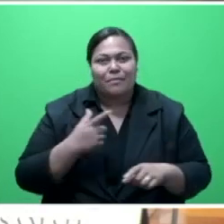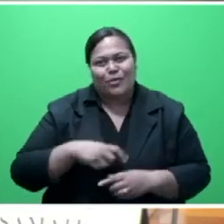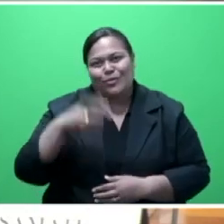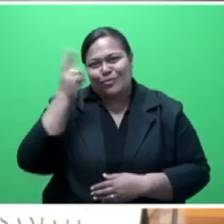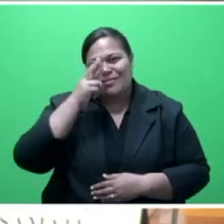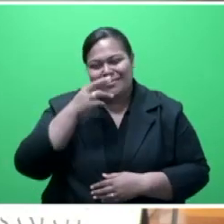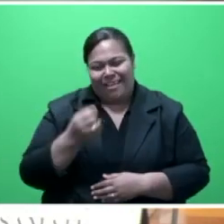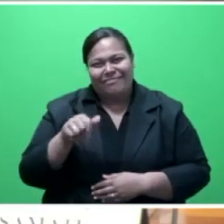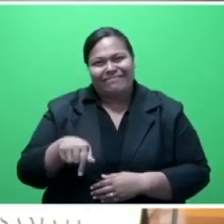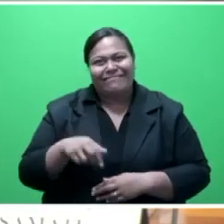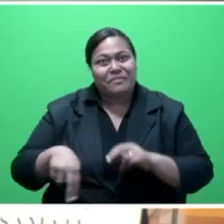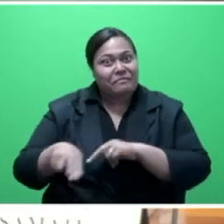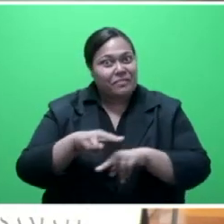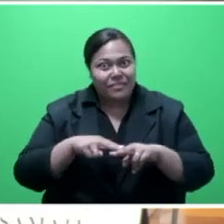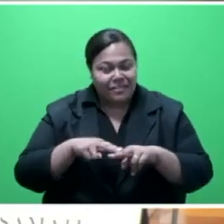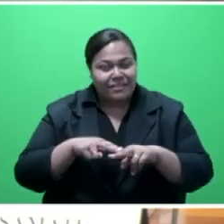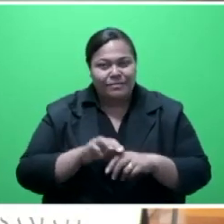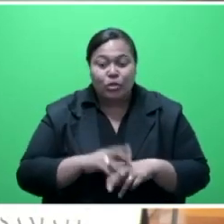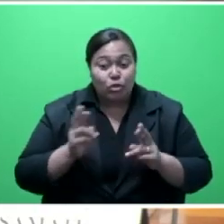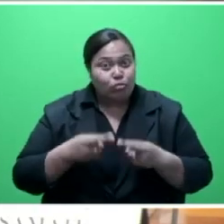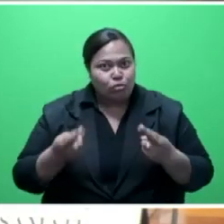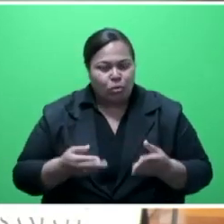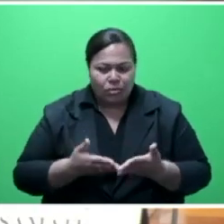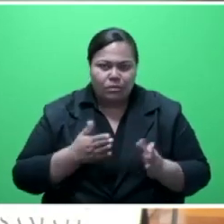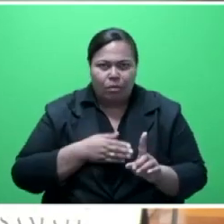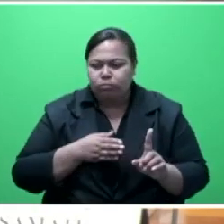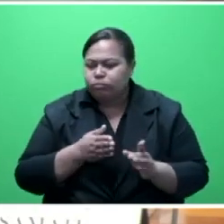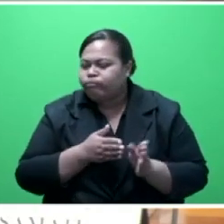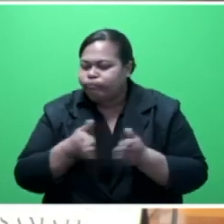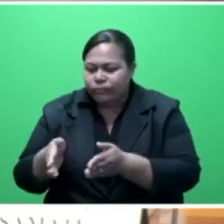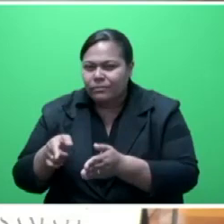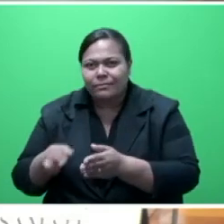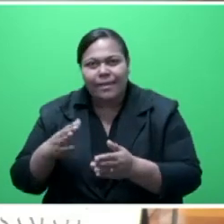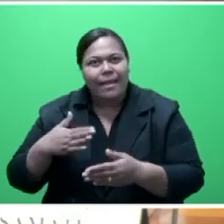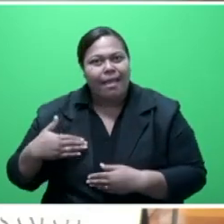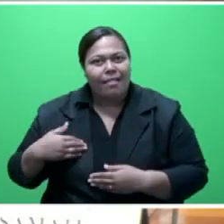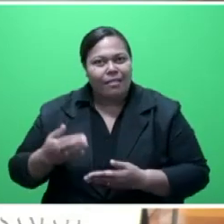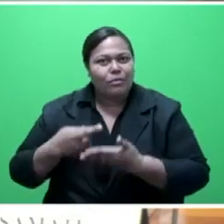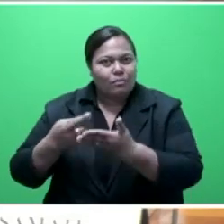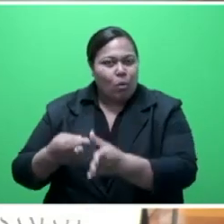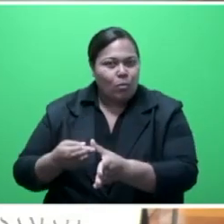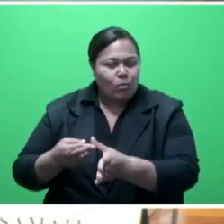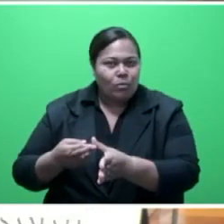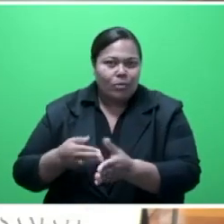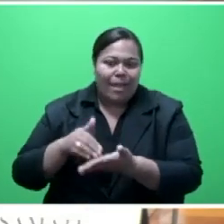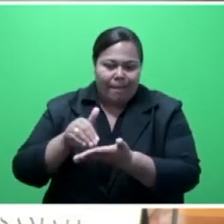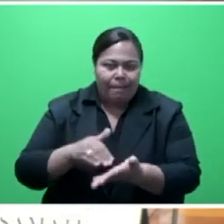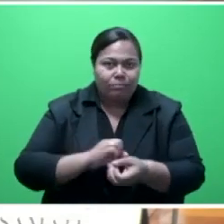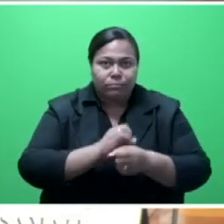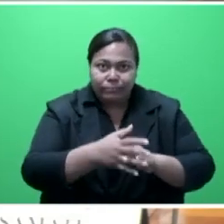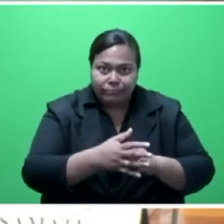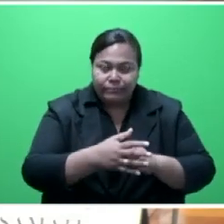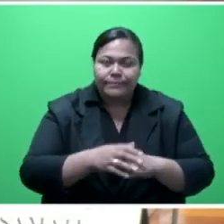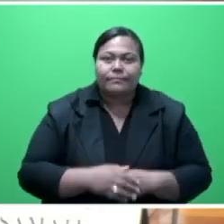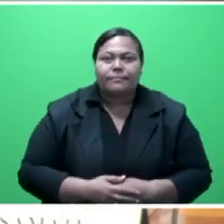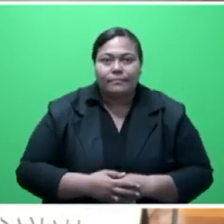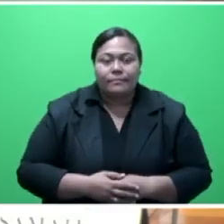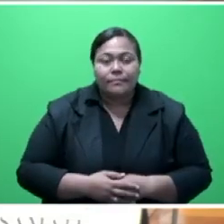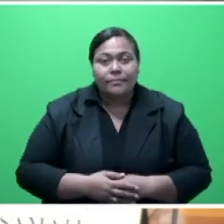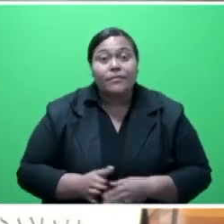imperative, with resources rightly rerouted towards our health response. Now, while continuing health restrictions are